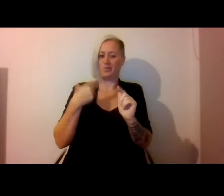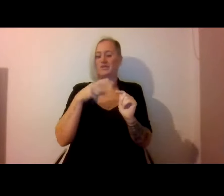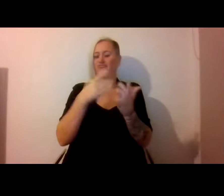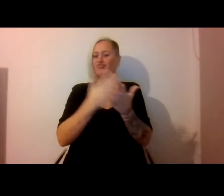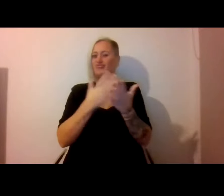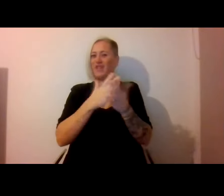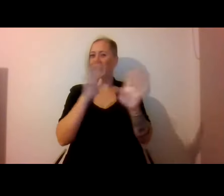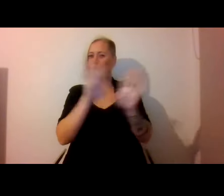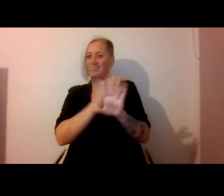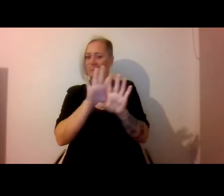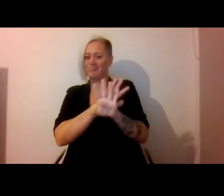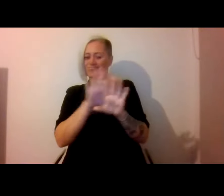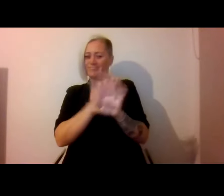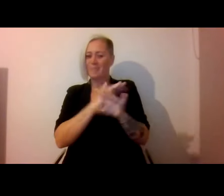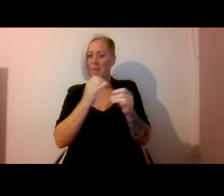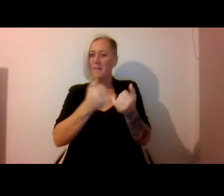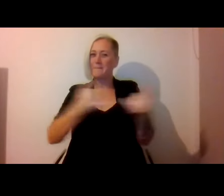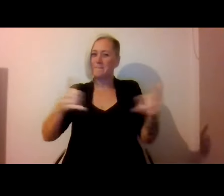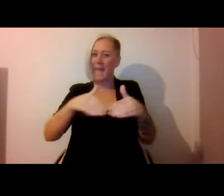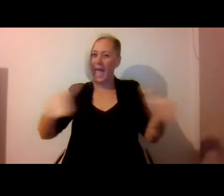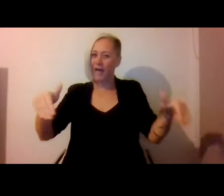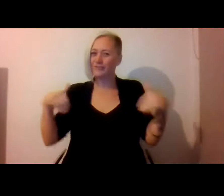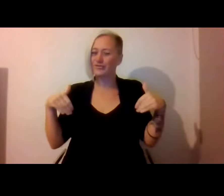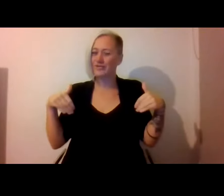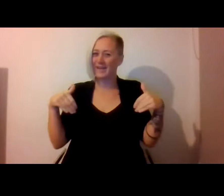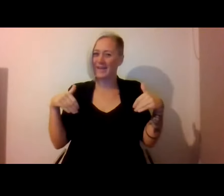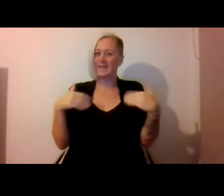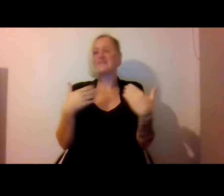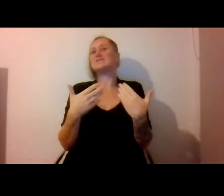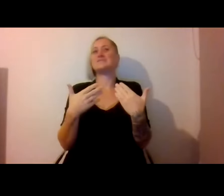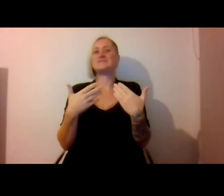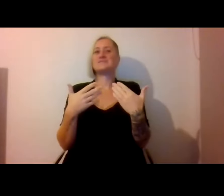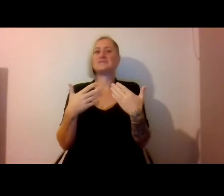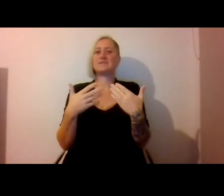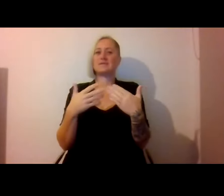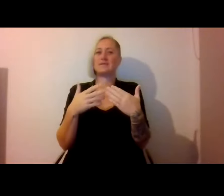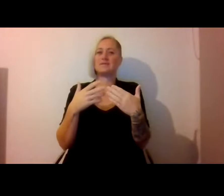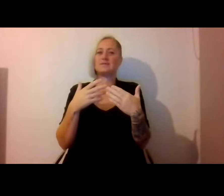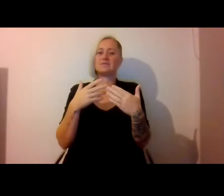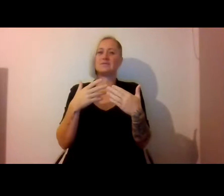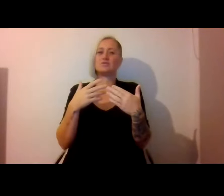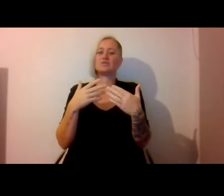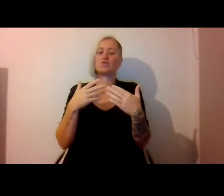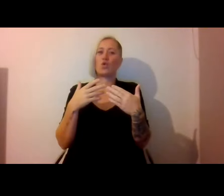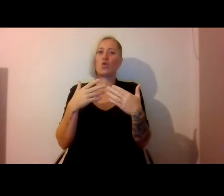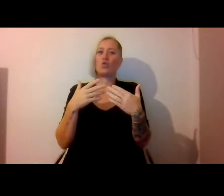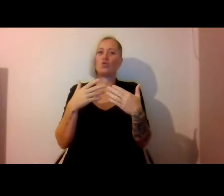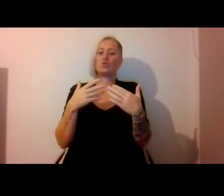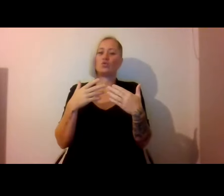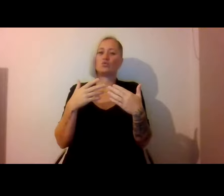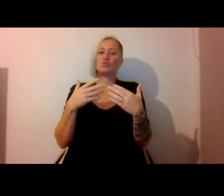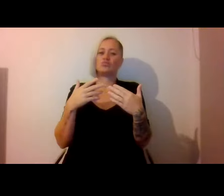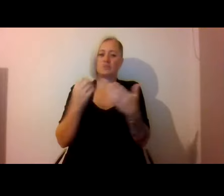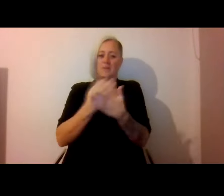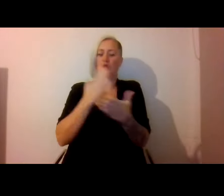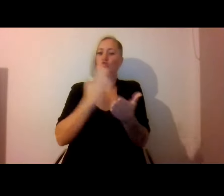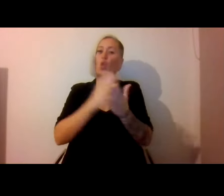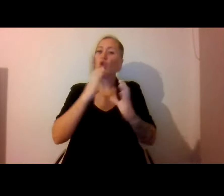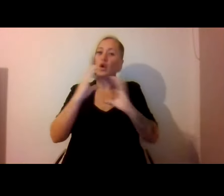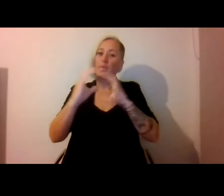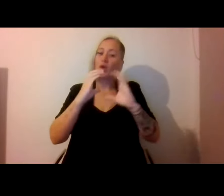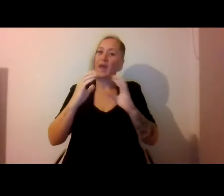ideal. And while they've been able to communicate effectively, they don't have good clinical